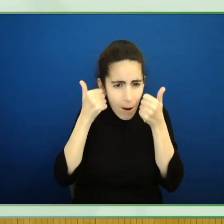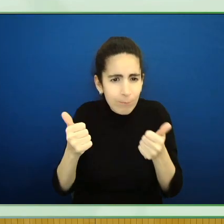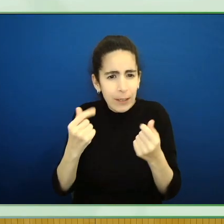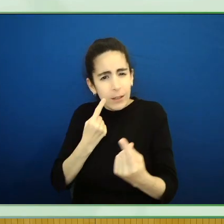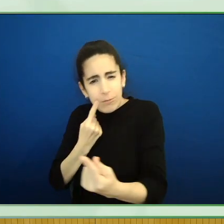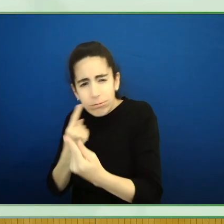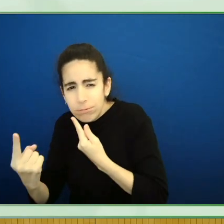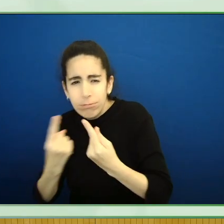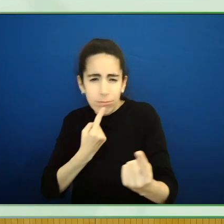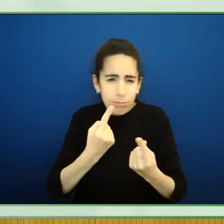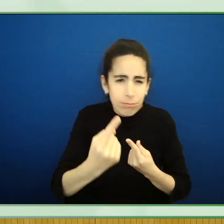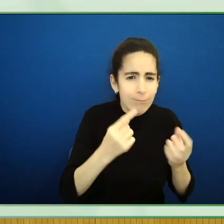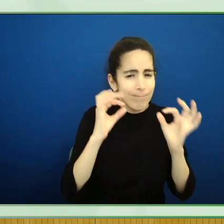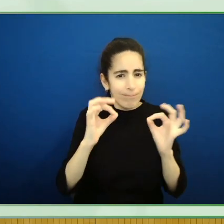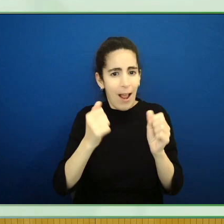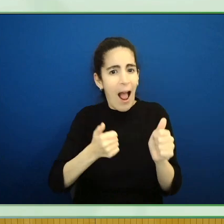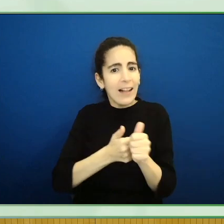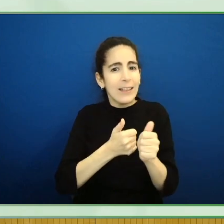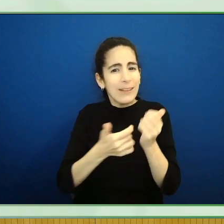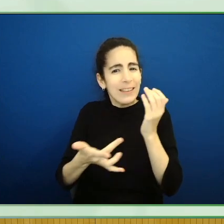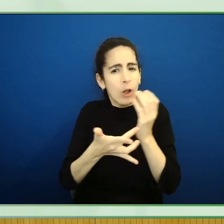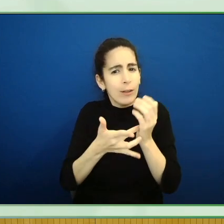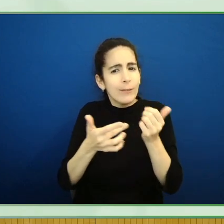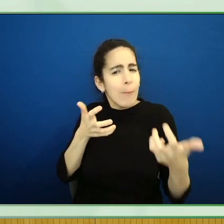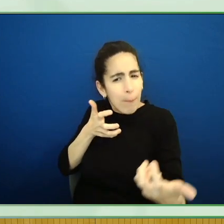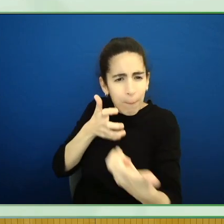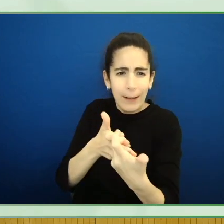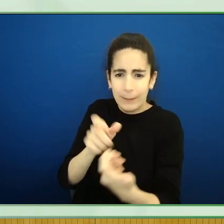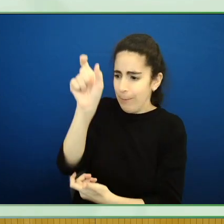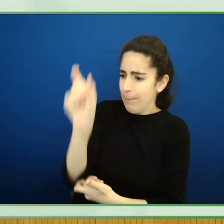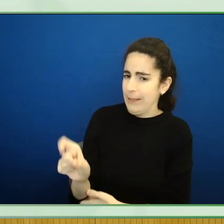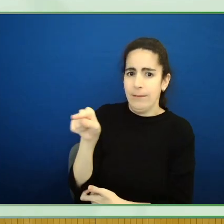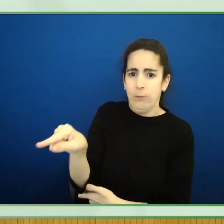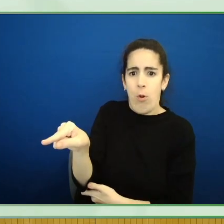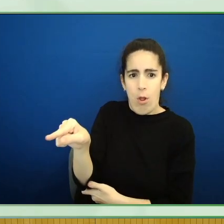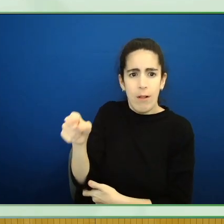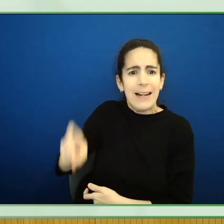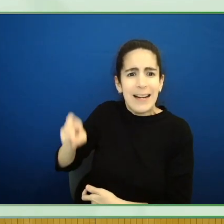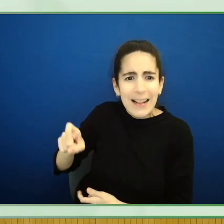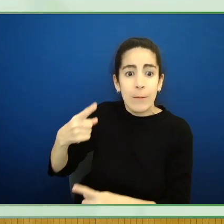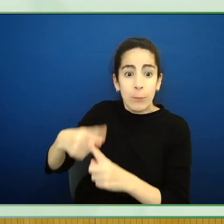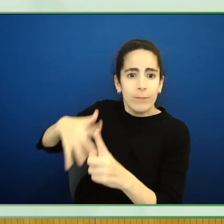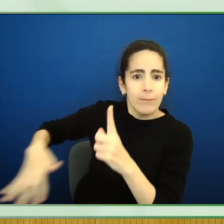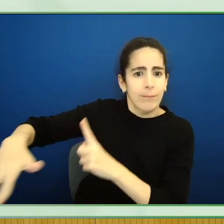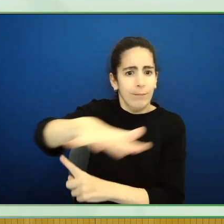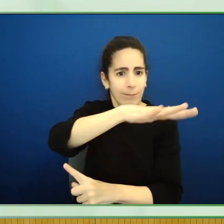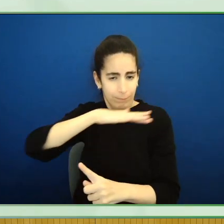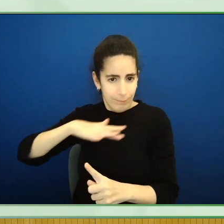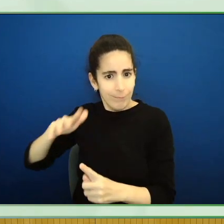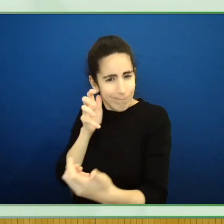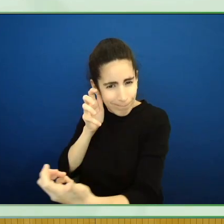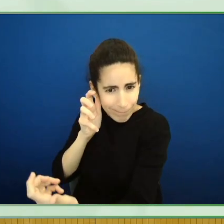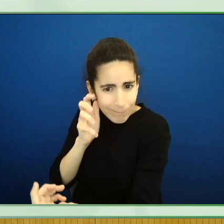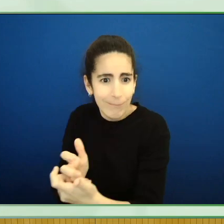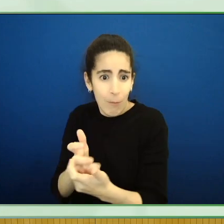the user needs. So we're a benefit corporation. When we develop new technology,